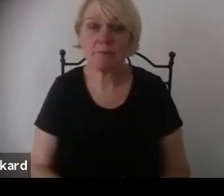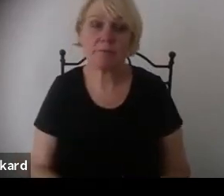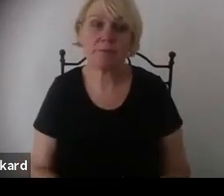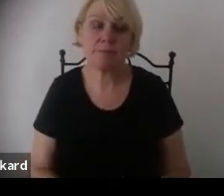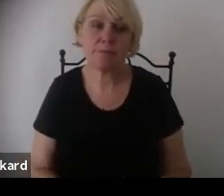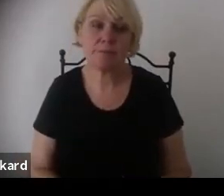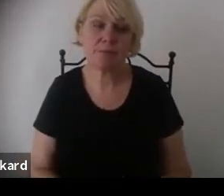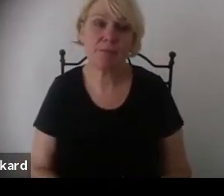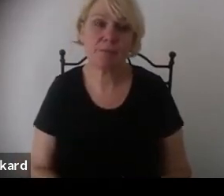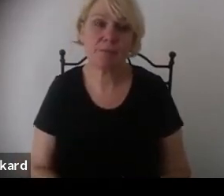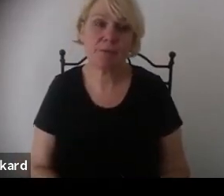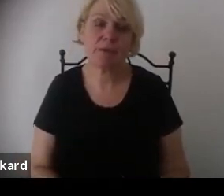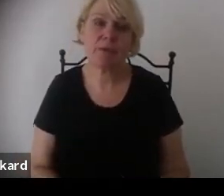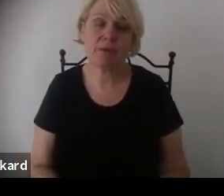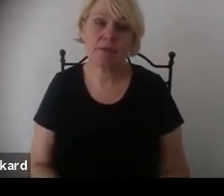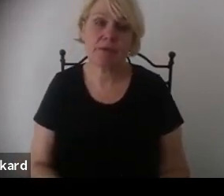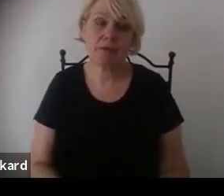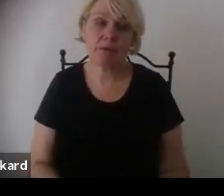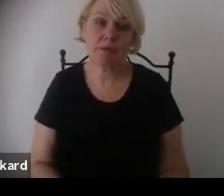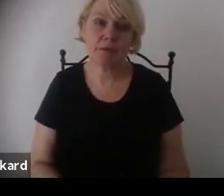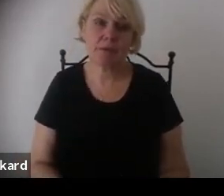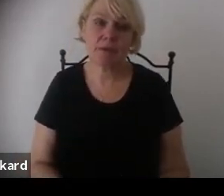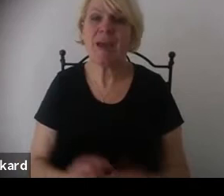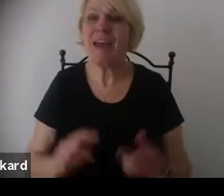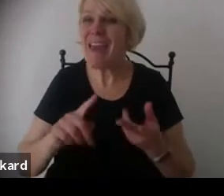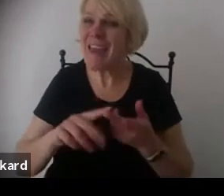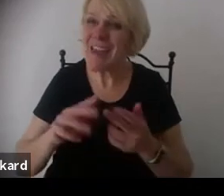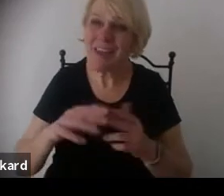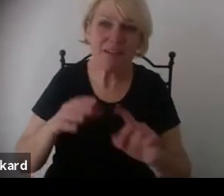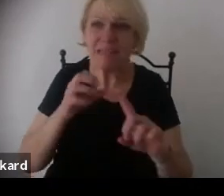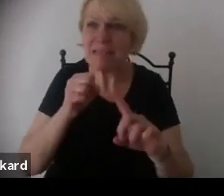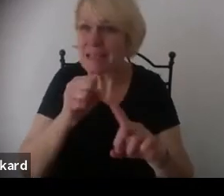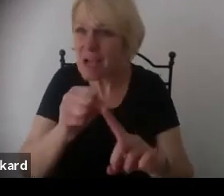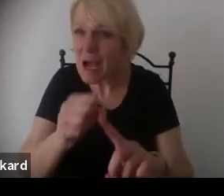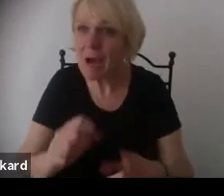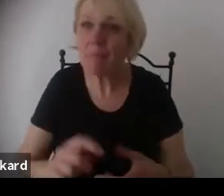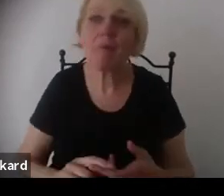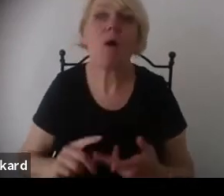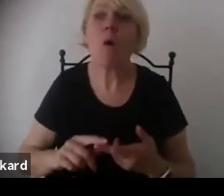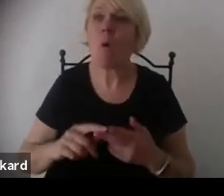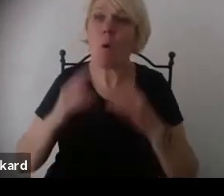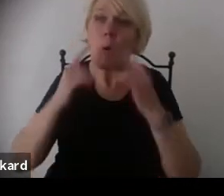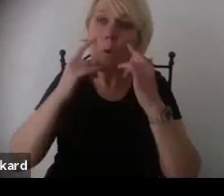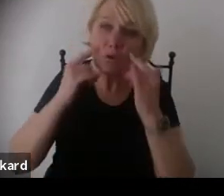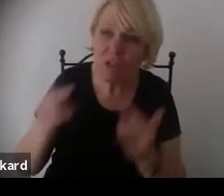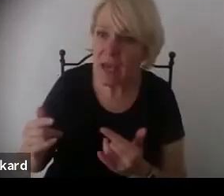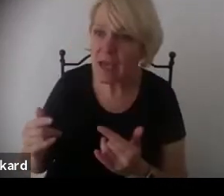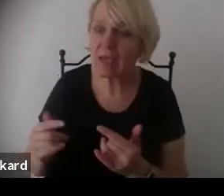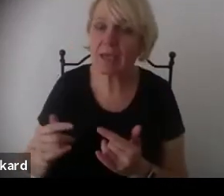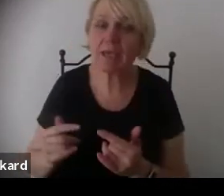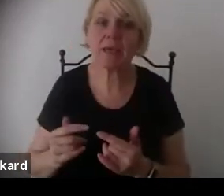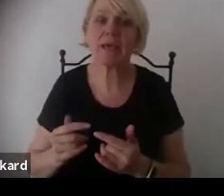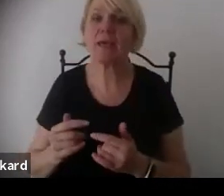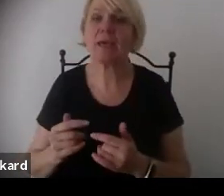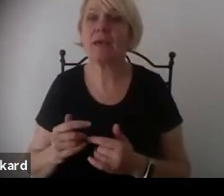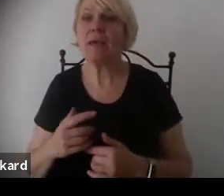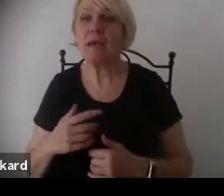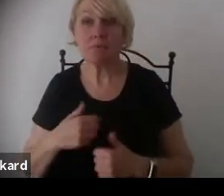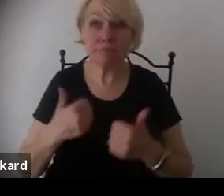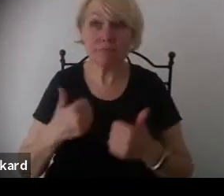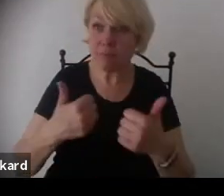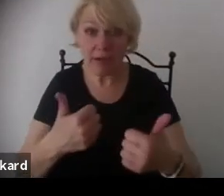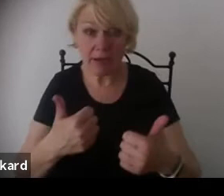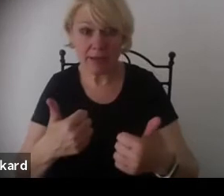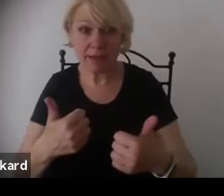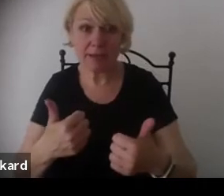prefer that. If it's a quick catch up, if it's just a check-in with somebody and check they're okay, then